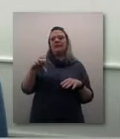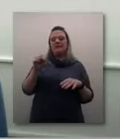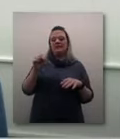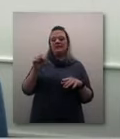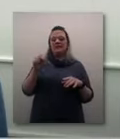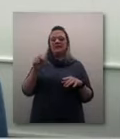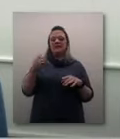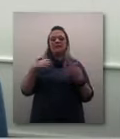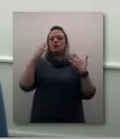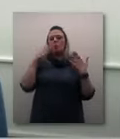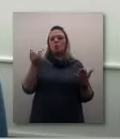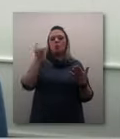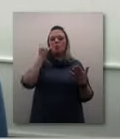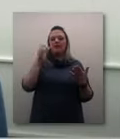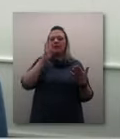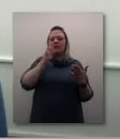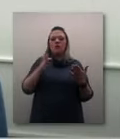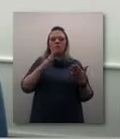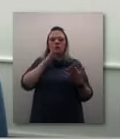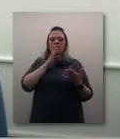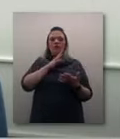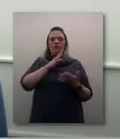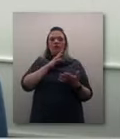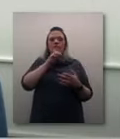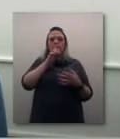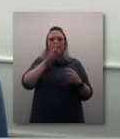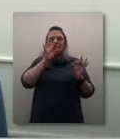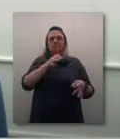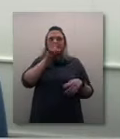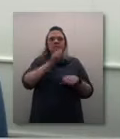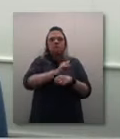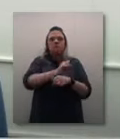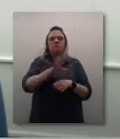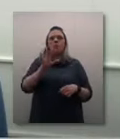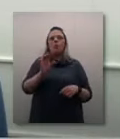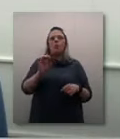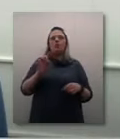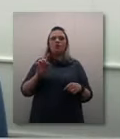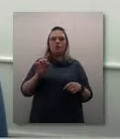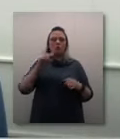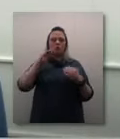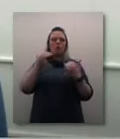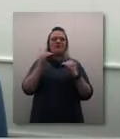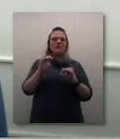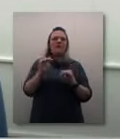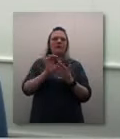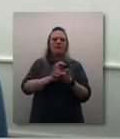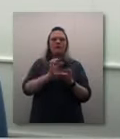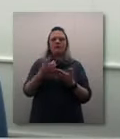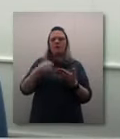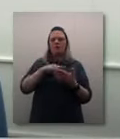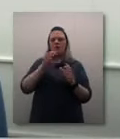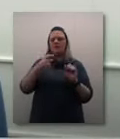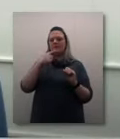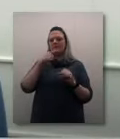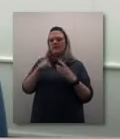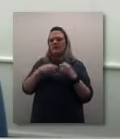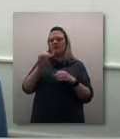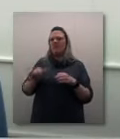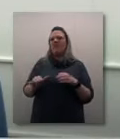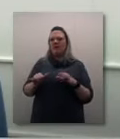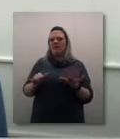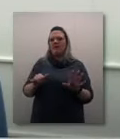they are really going to end up being overdoses. So there's really a limited amount that we can say about that.